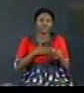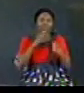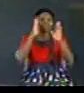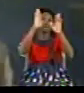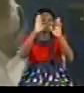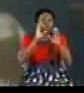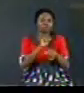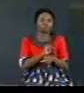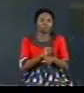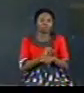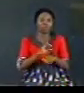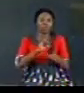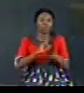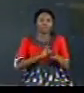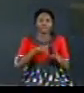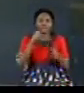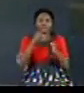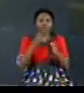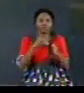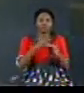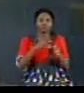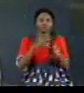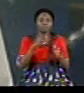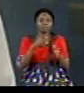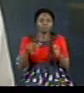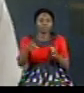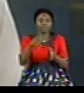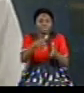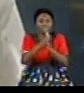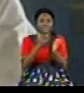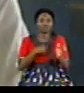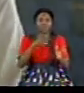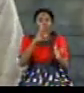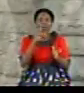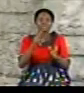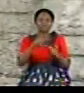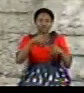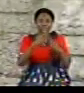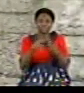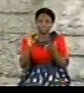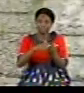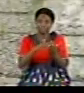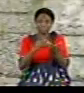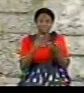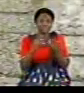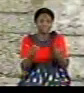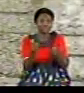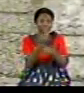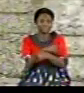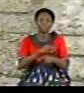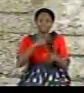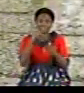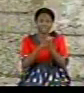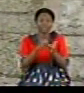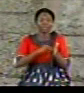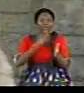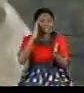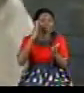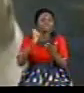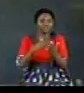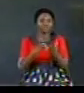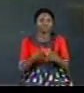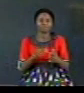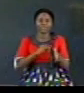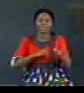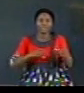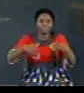I say, "I will sing." And I put on my shoe with faith. I came here. And to God be the glory, during the counseling, where our Father in law say, after the prayer of